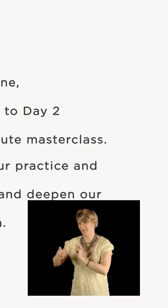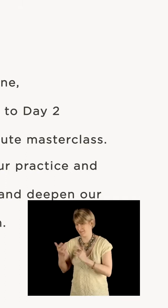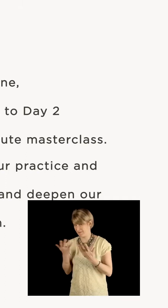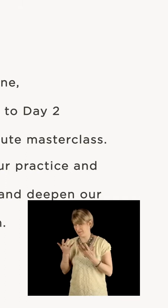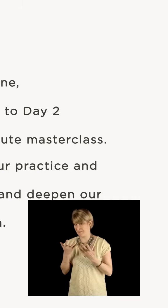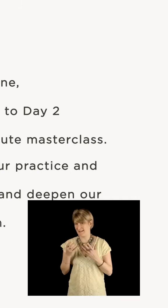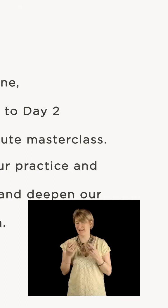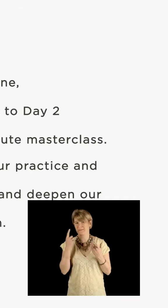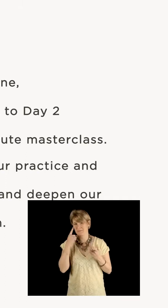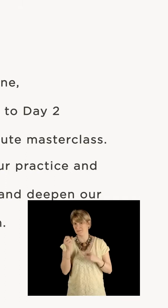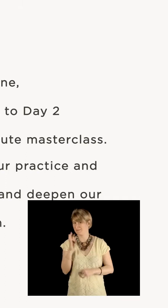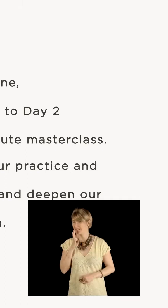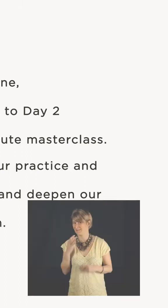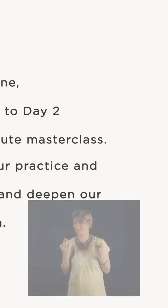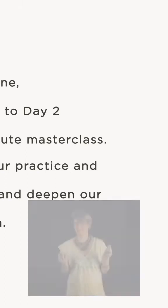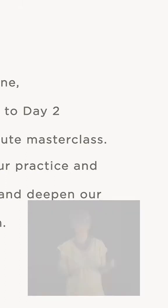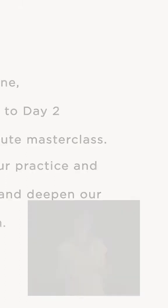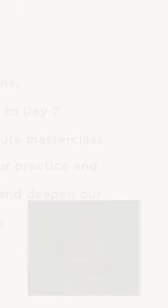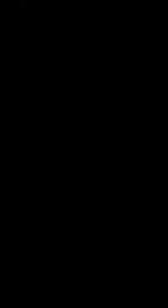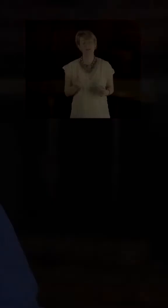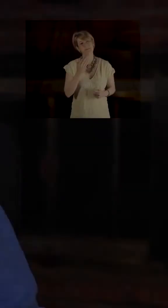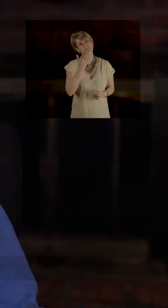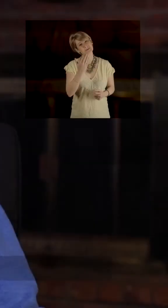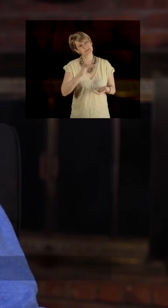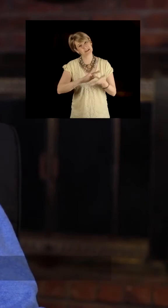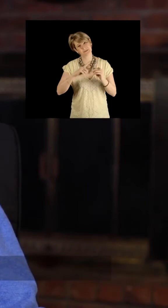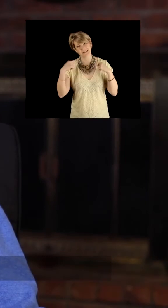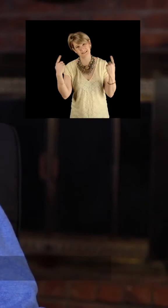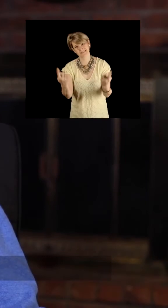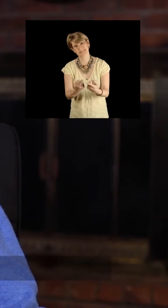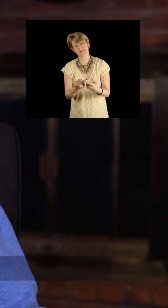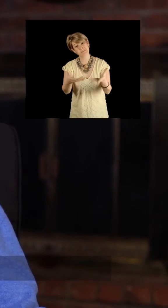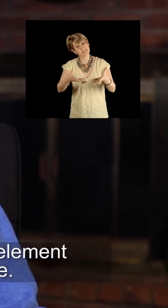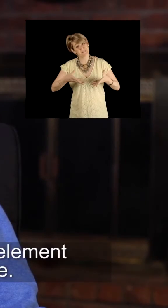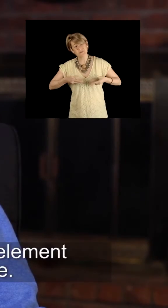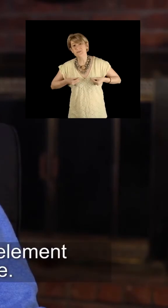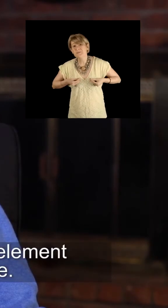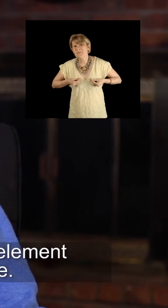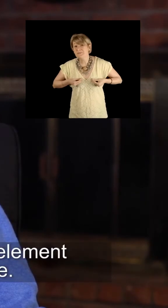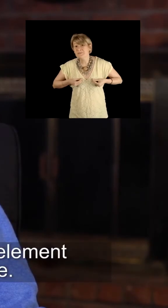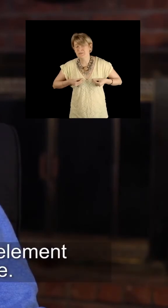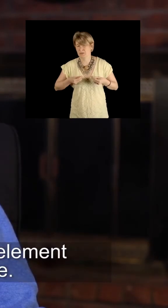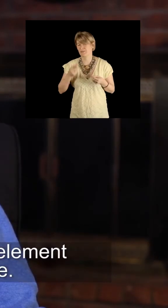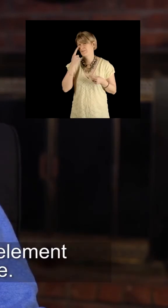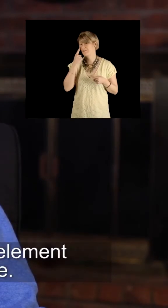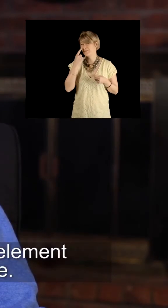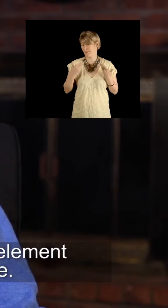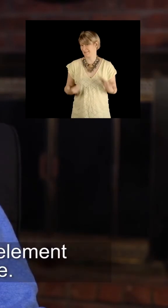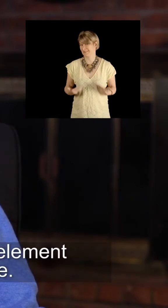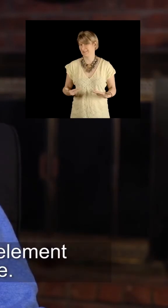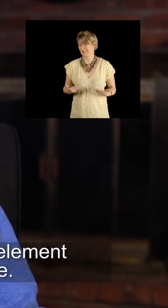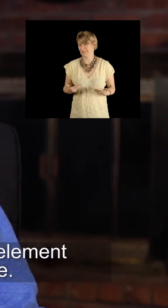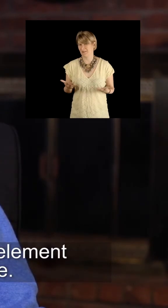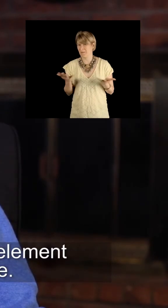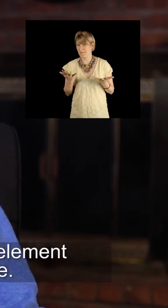reset and deepen our meditation. Hello everyone. Welcome to day 2 to the second element